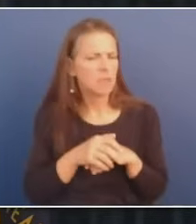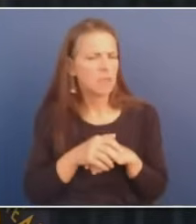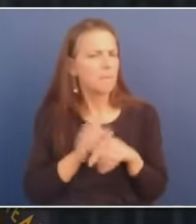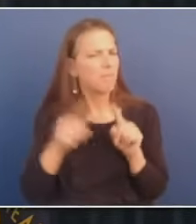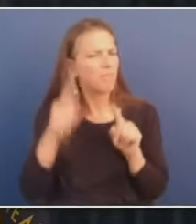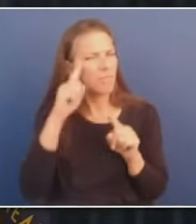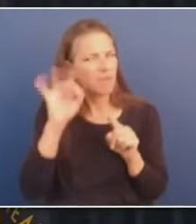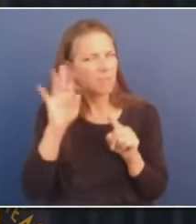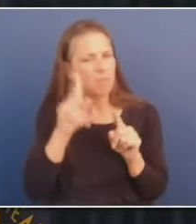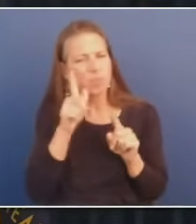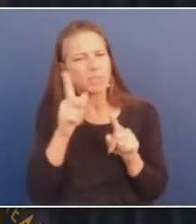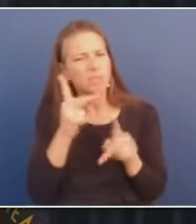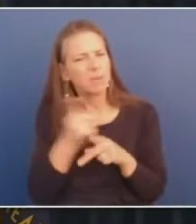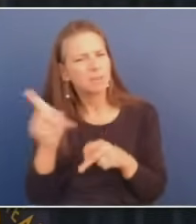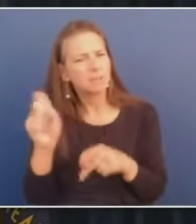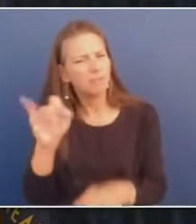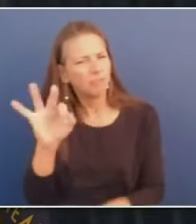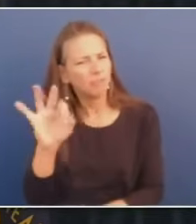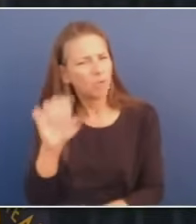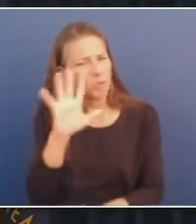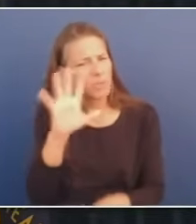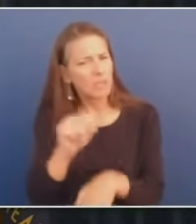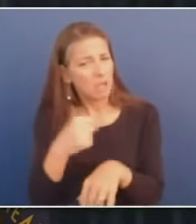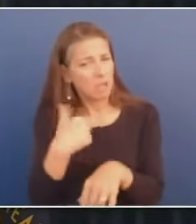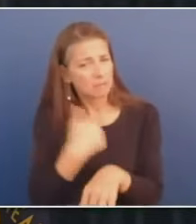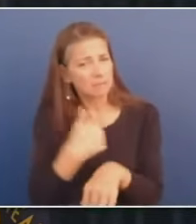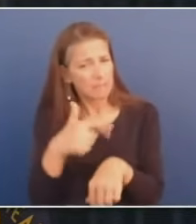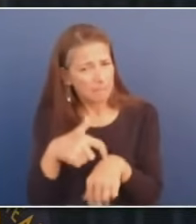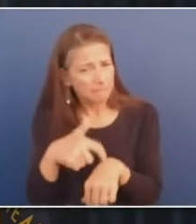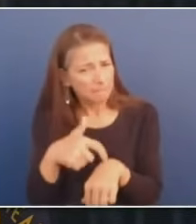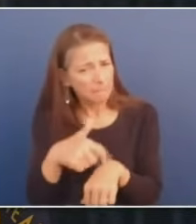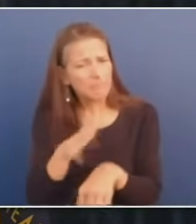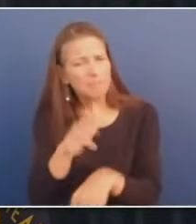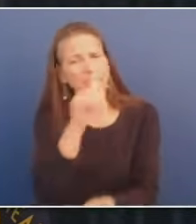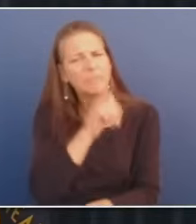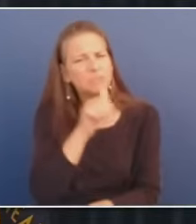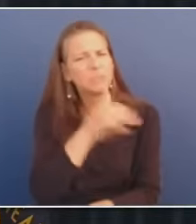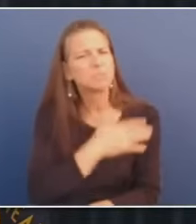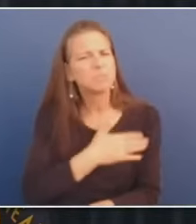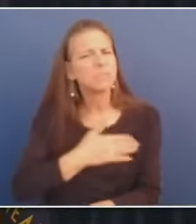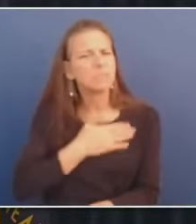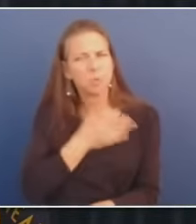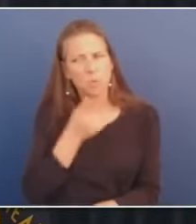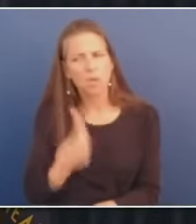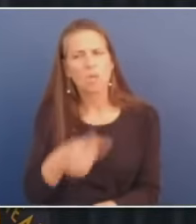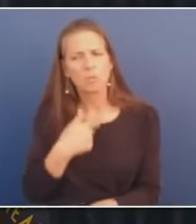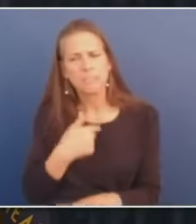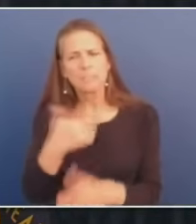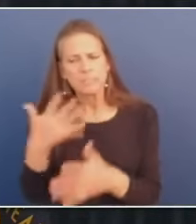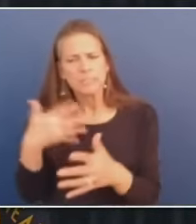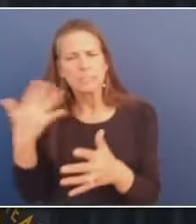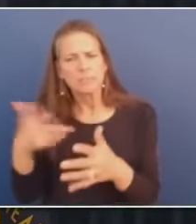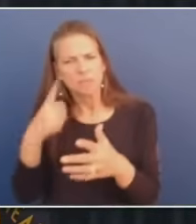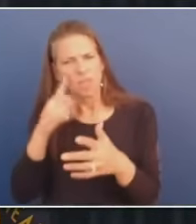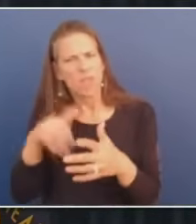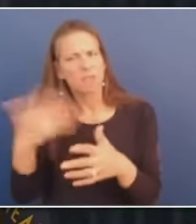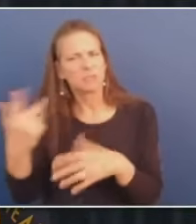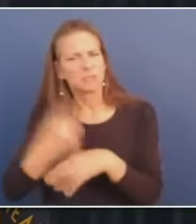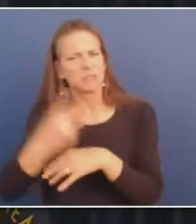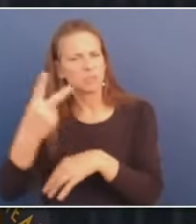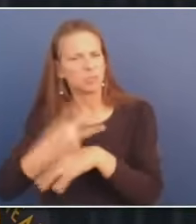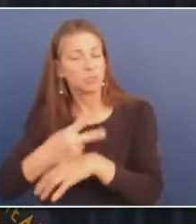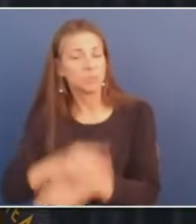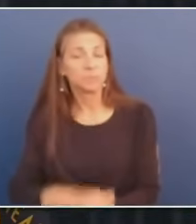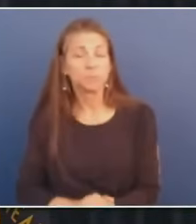takes time, so we ask for your patience as we respond to these weather events over the next couple of days. Mainly though,